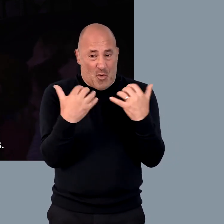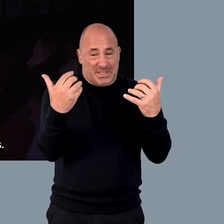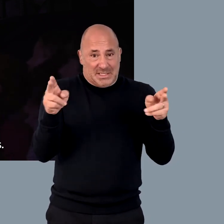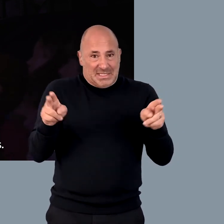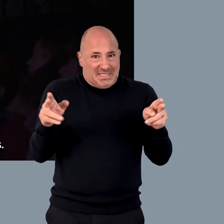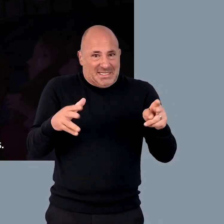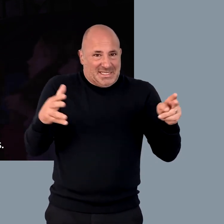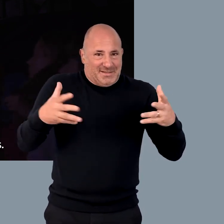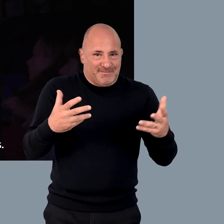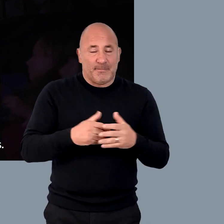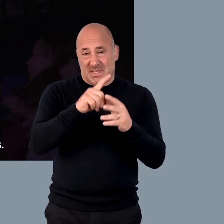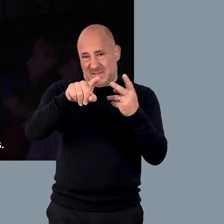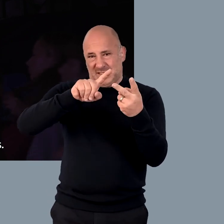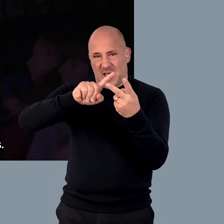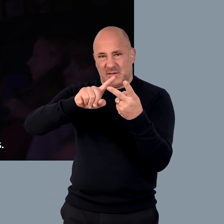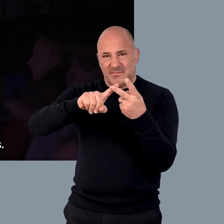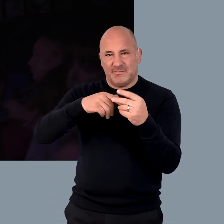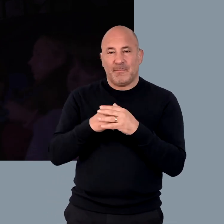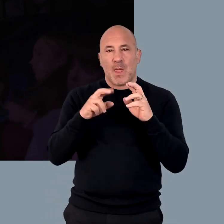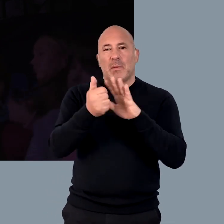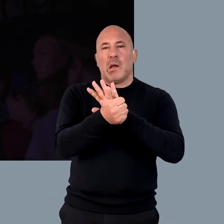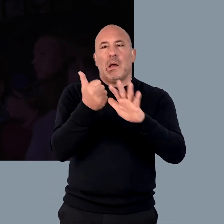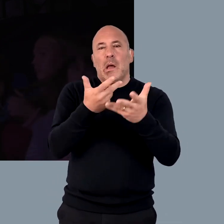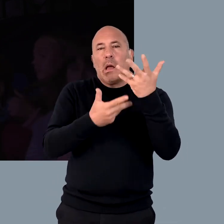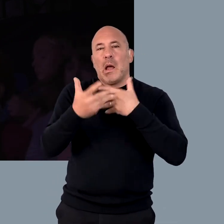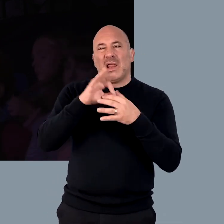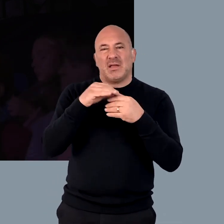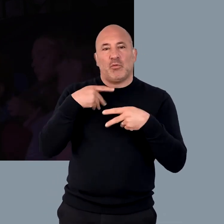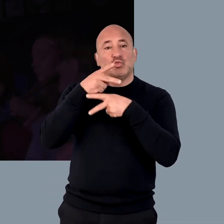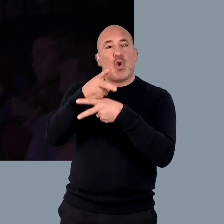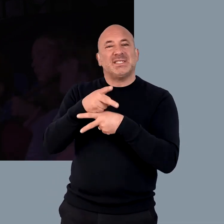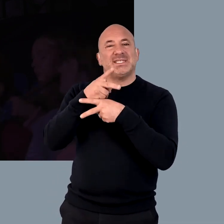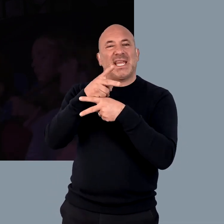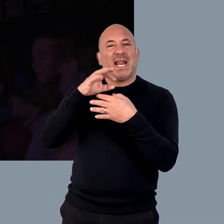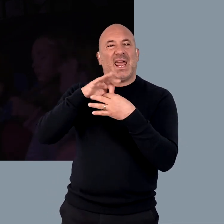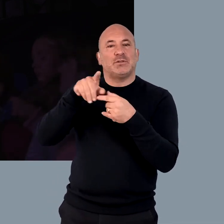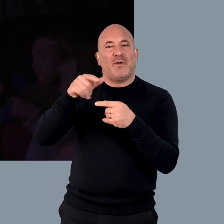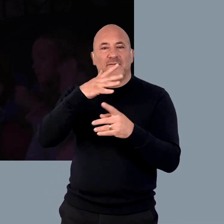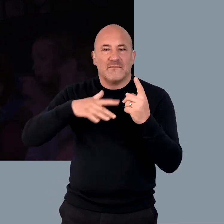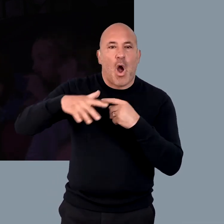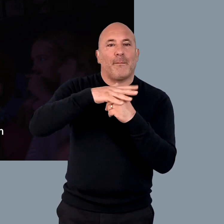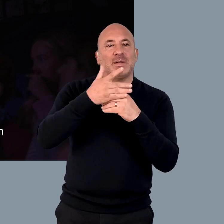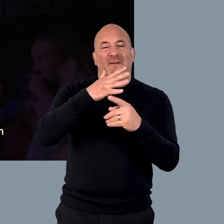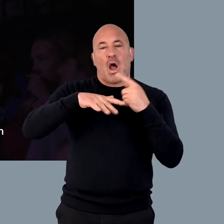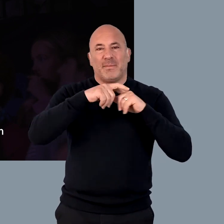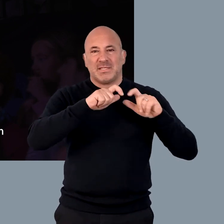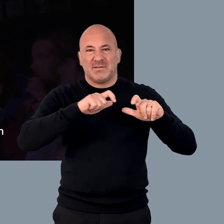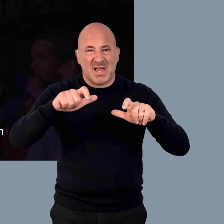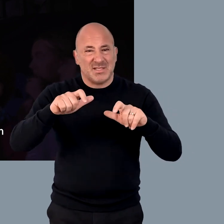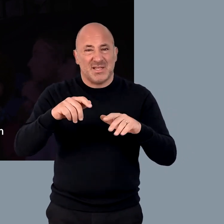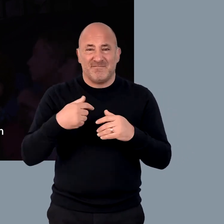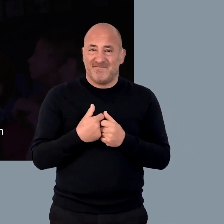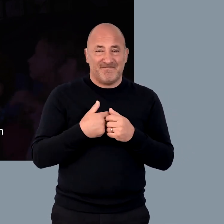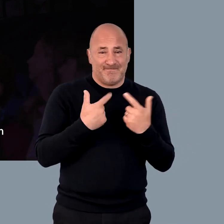any ideas about how to kind of deal with audience figures. And then the second one was just, we're hoping to get some expertise in our trustee